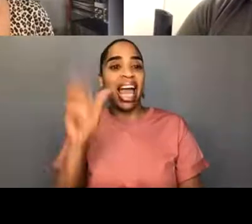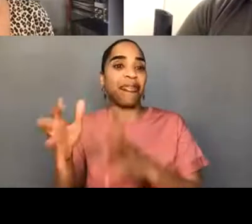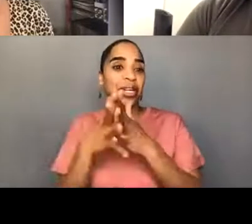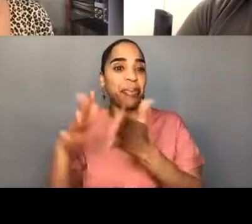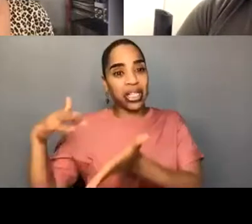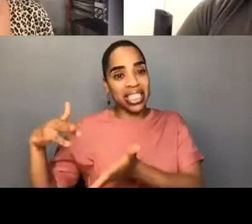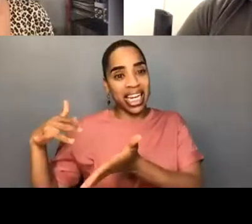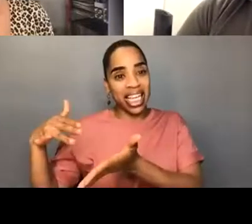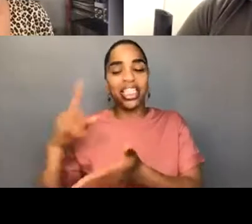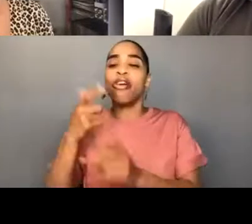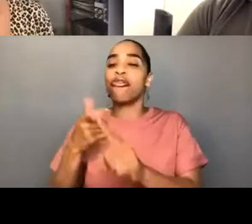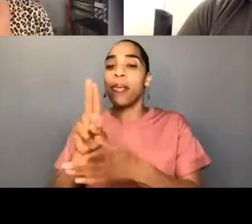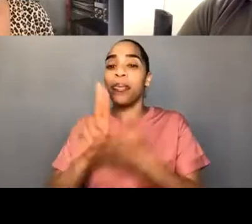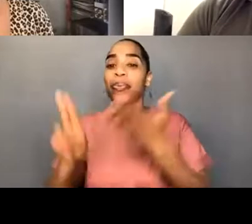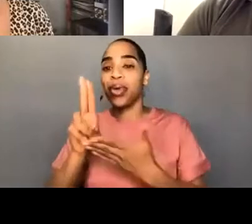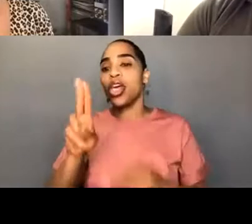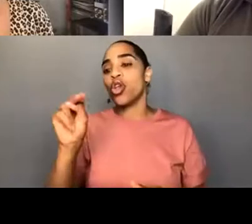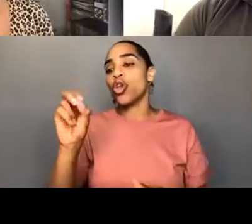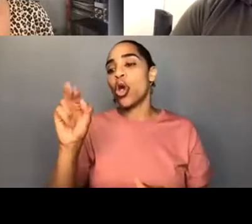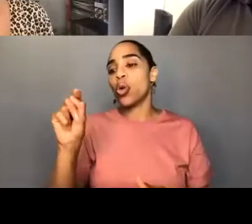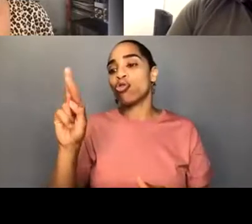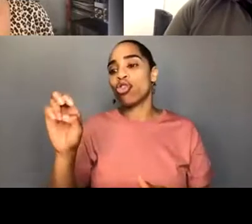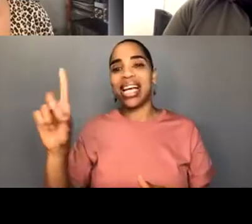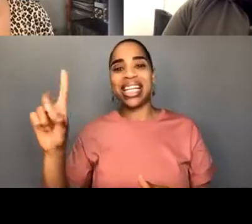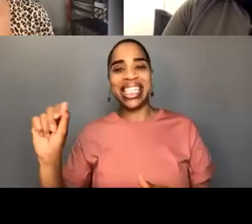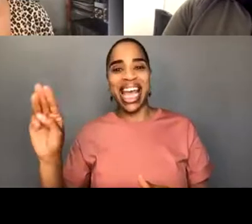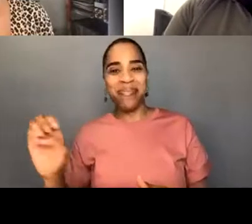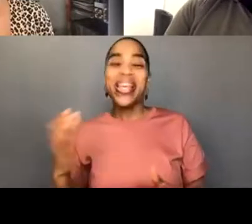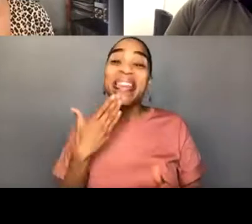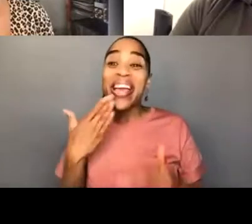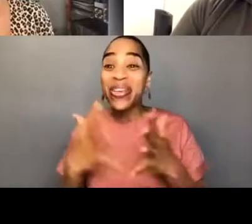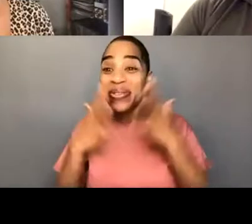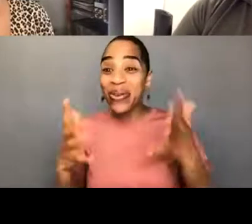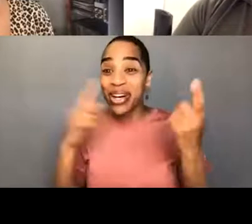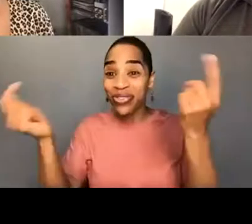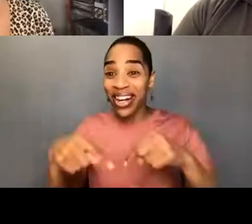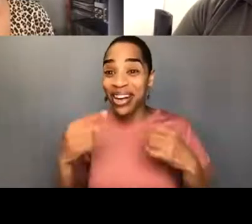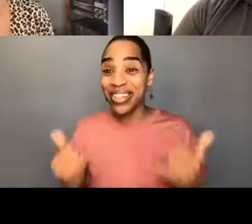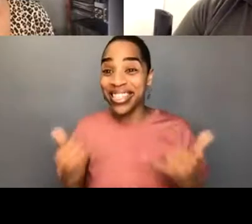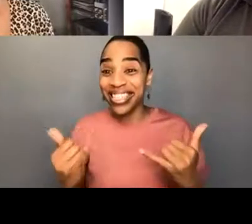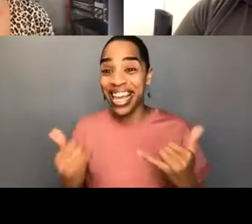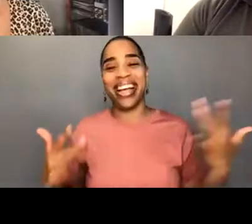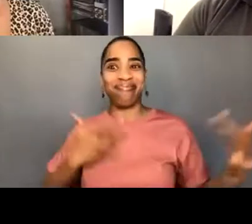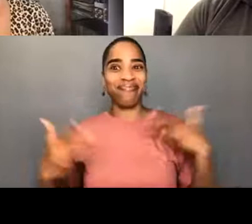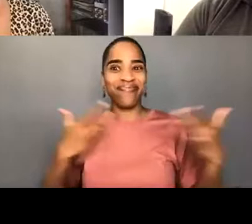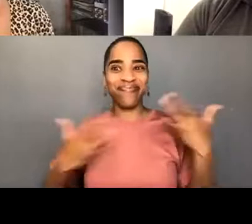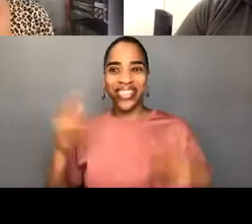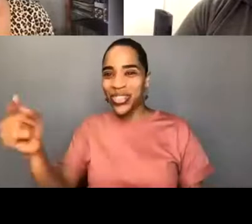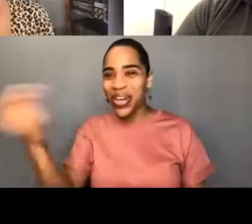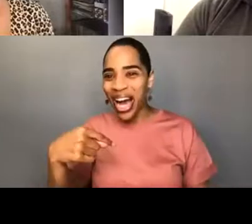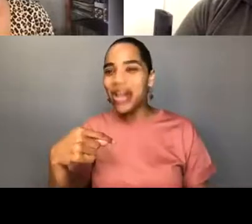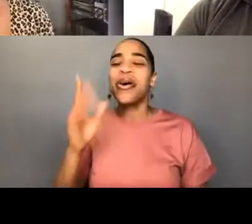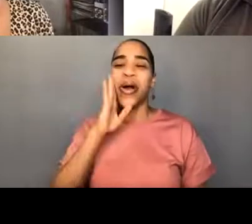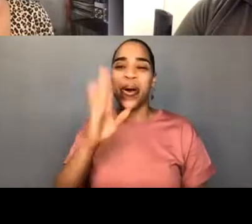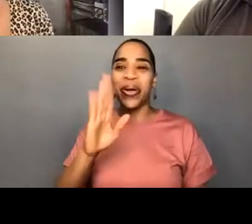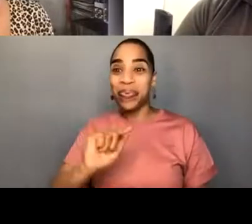Studies from the University of Notre Dame. So thank you so much again for joining us today. We're so excited, and I'm gonna